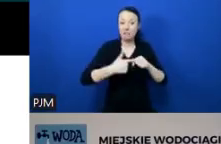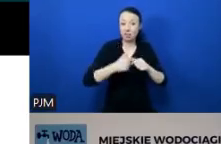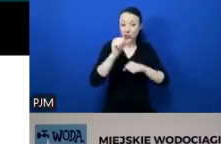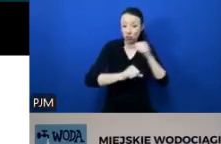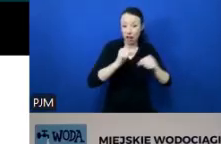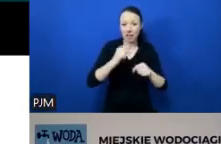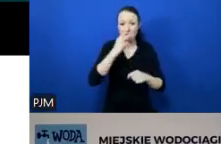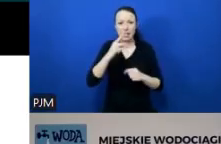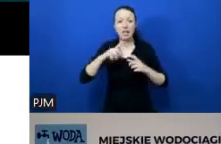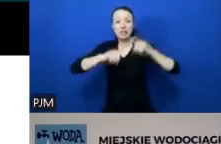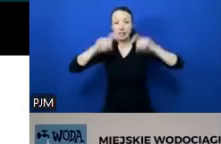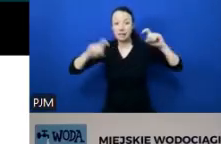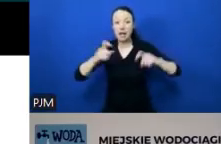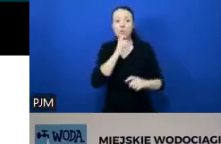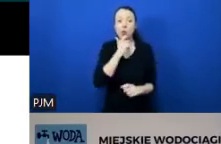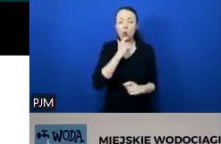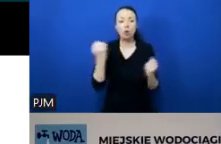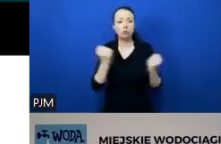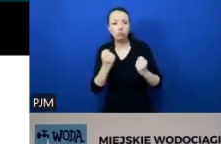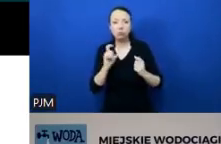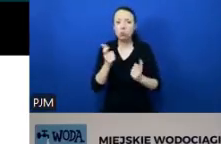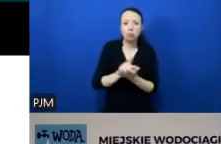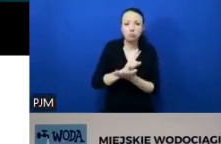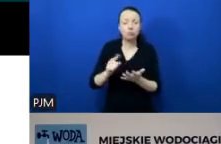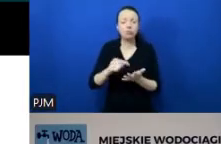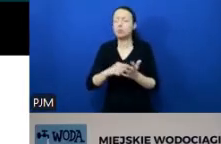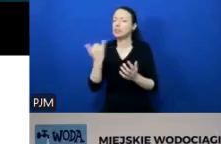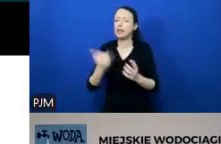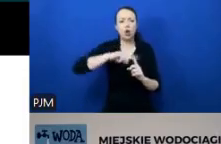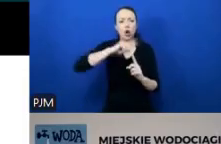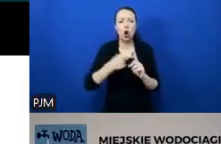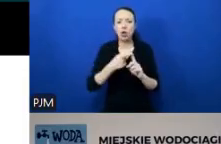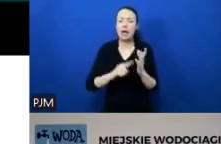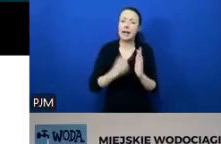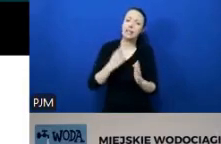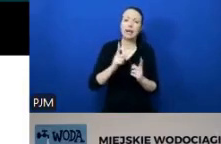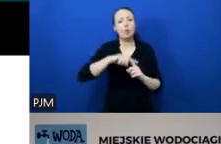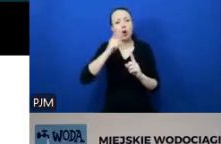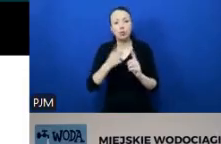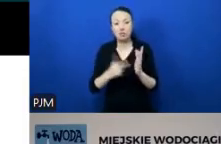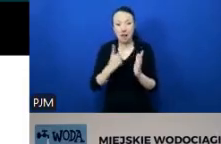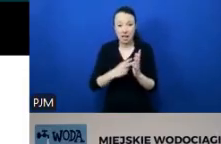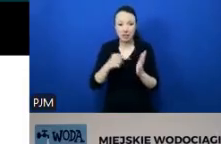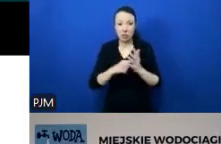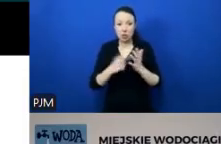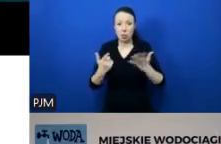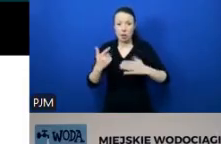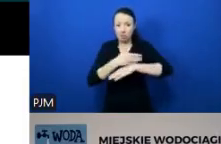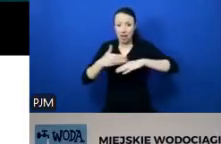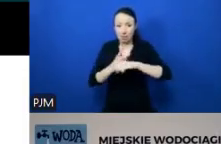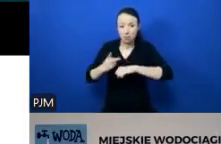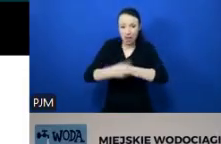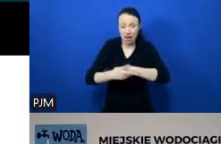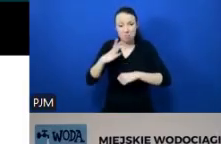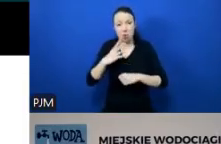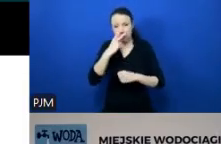a spillage. As you see the statistics in these 5 crucial parts, sometimes we have them twice a year. So very